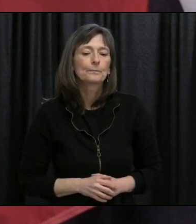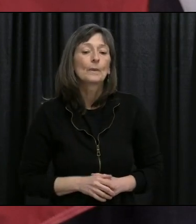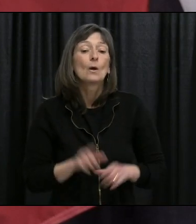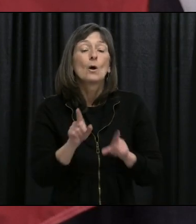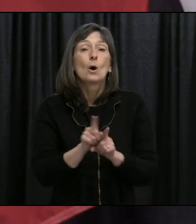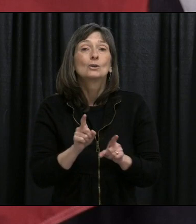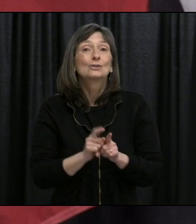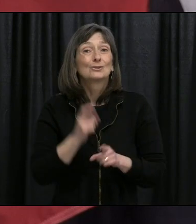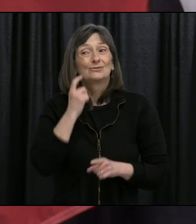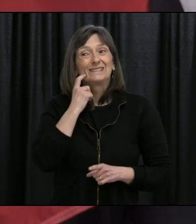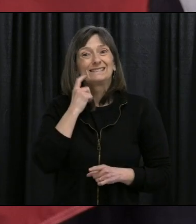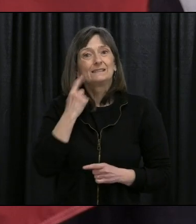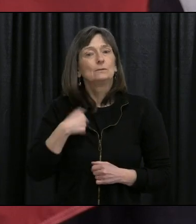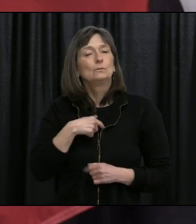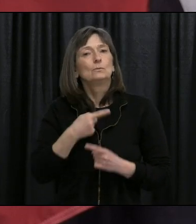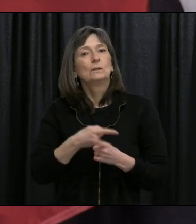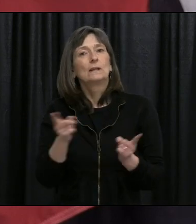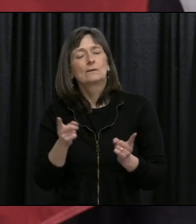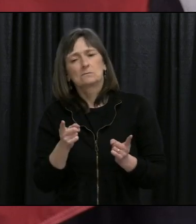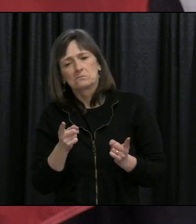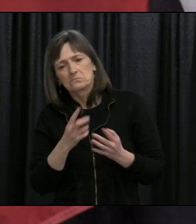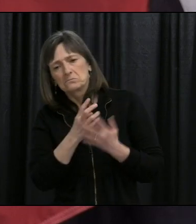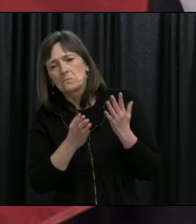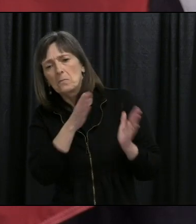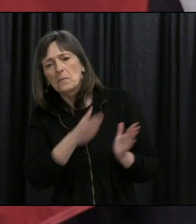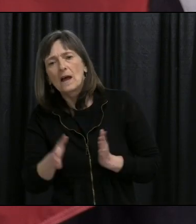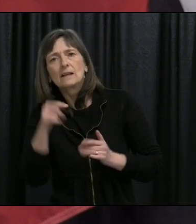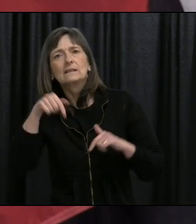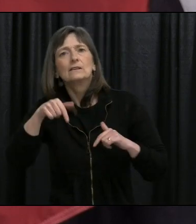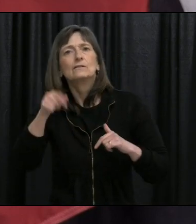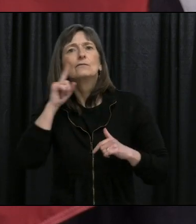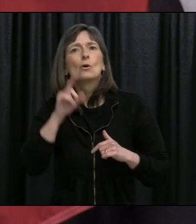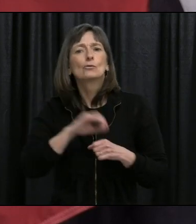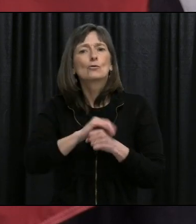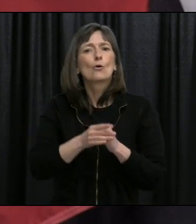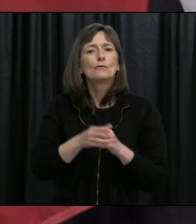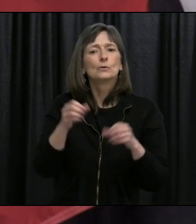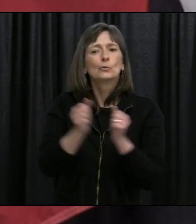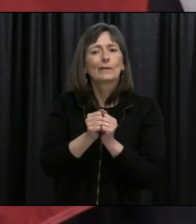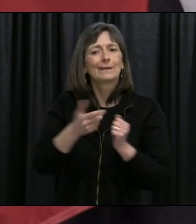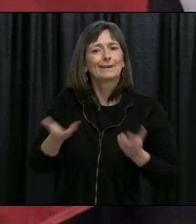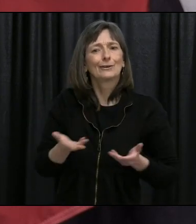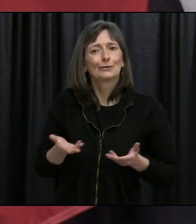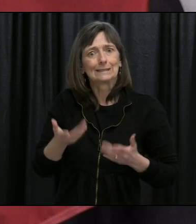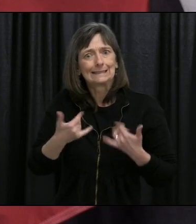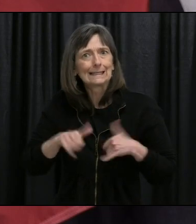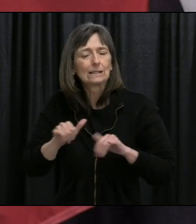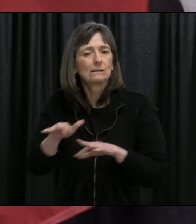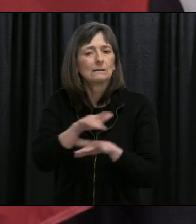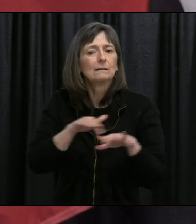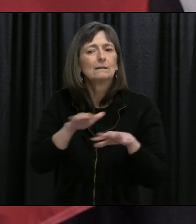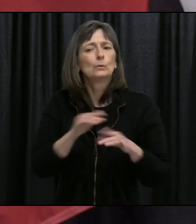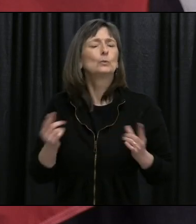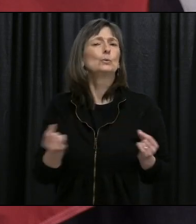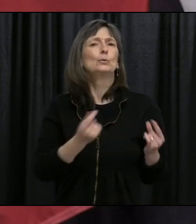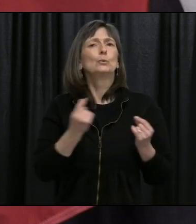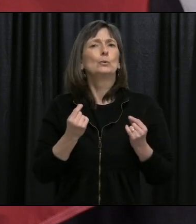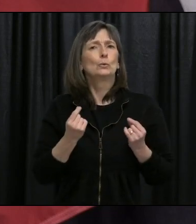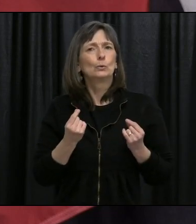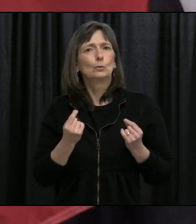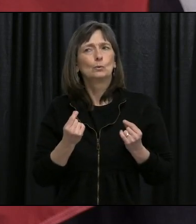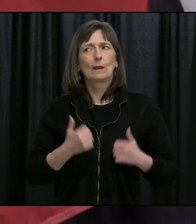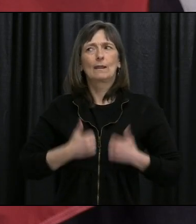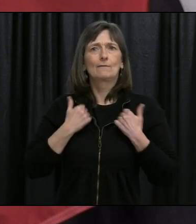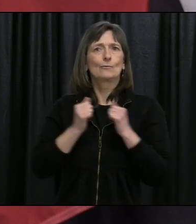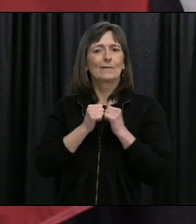would live with COVID-19 in Newfoundland and Labrador. So we are now at a time where we think about a new way of